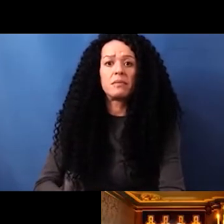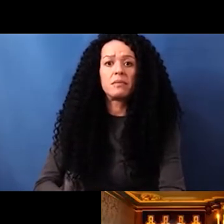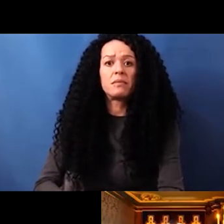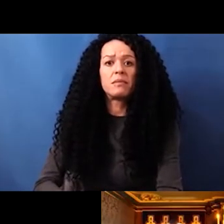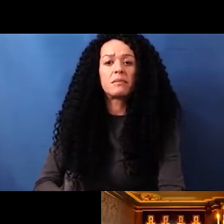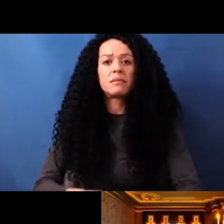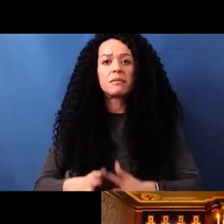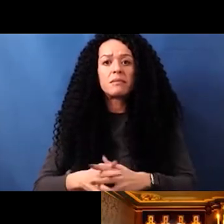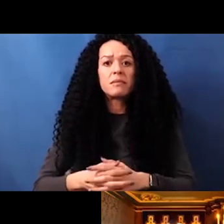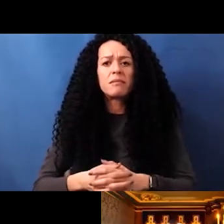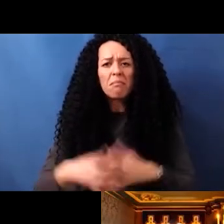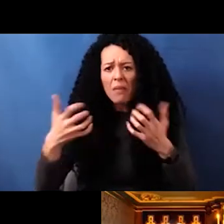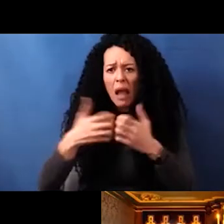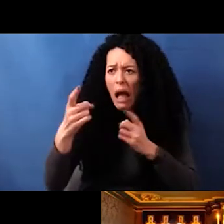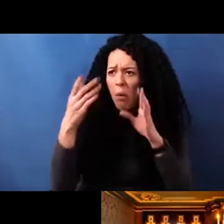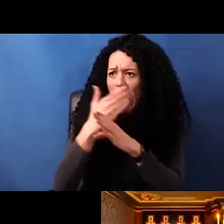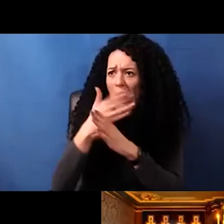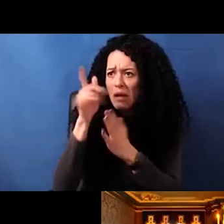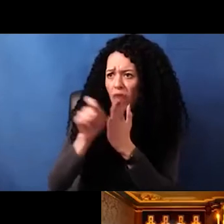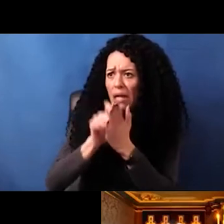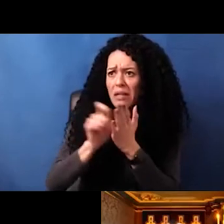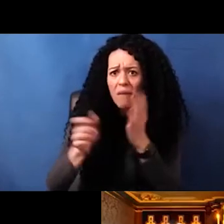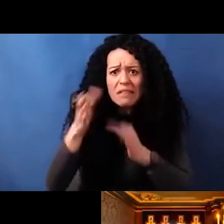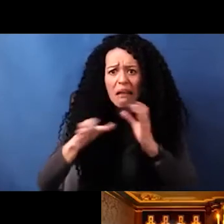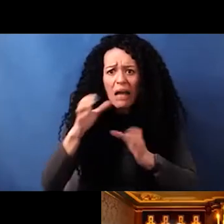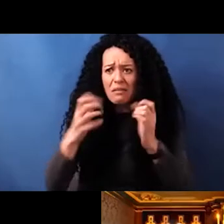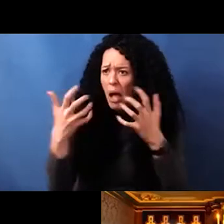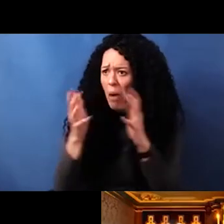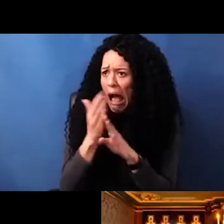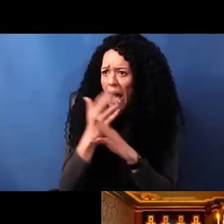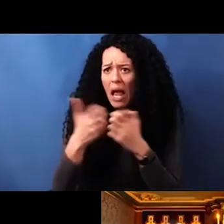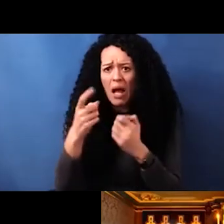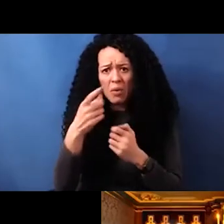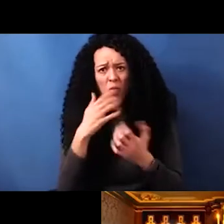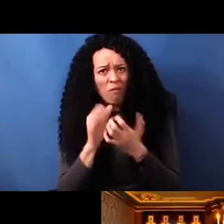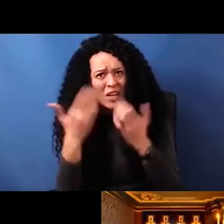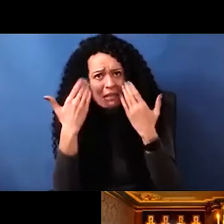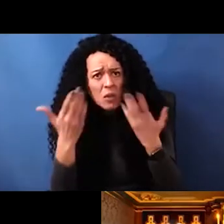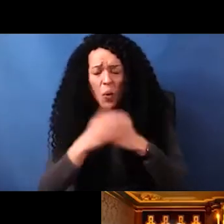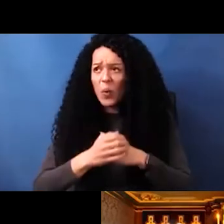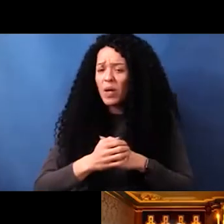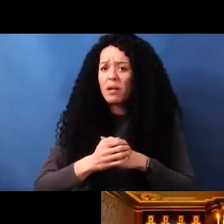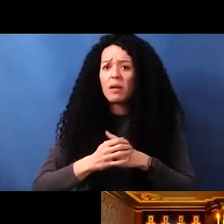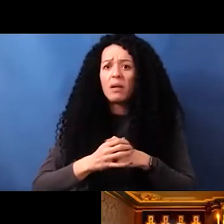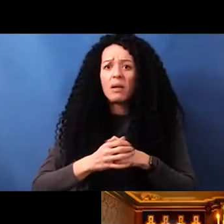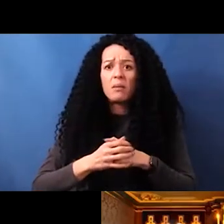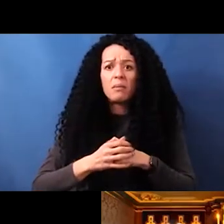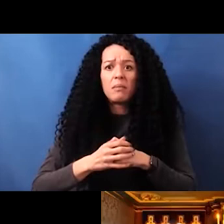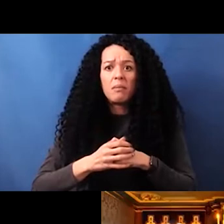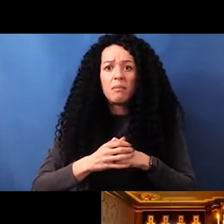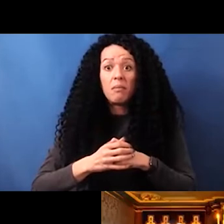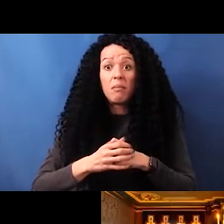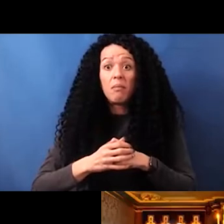your scientific writing hidden for so long, even from your closest friends? Well, frequently I hid